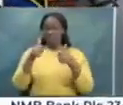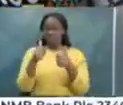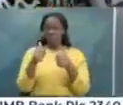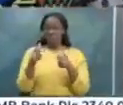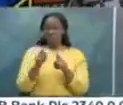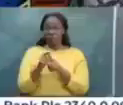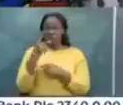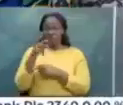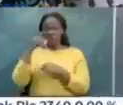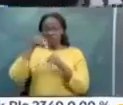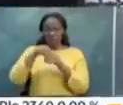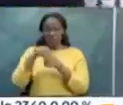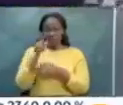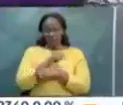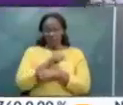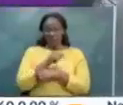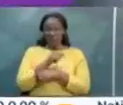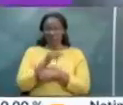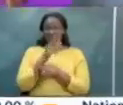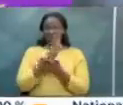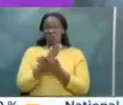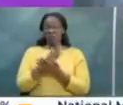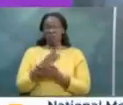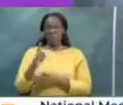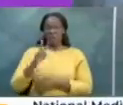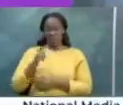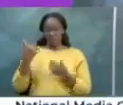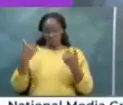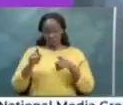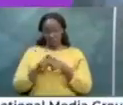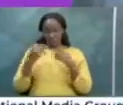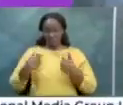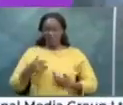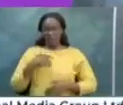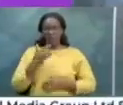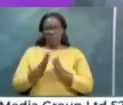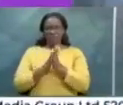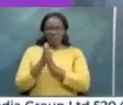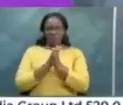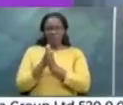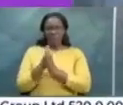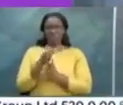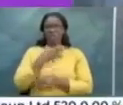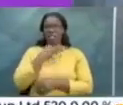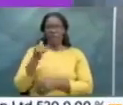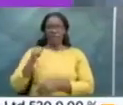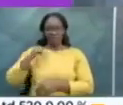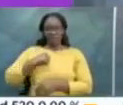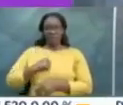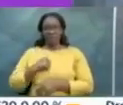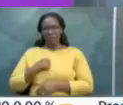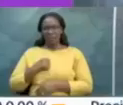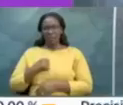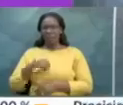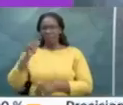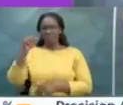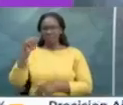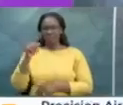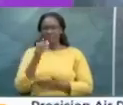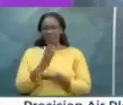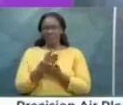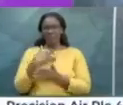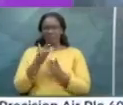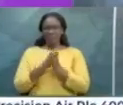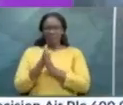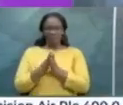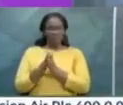bag itself? It's beautiful. Actually, for a lady like me, that gets me excited to just like, oh my God, I just want to look at my bag. Check out the model is actually opening